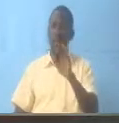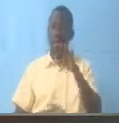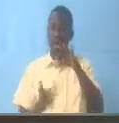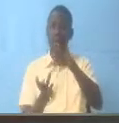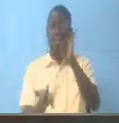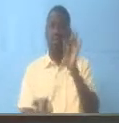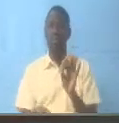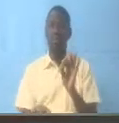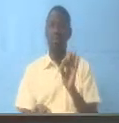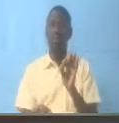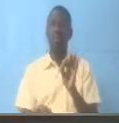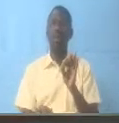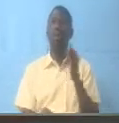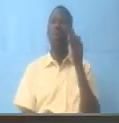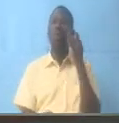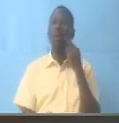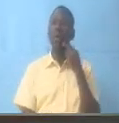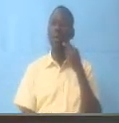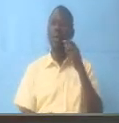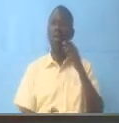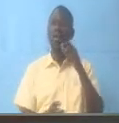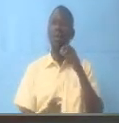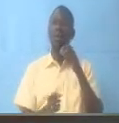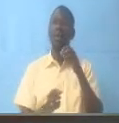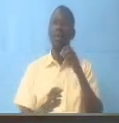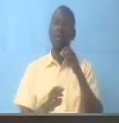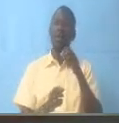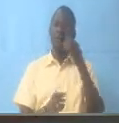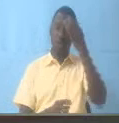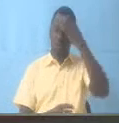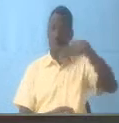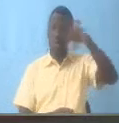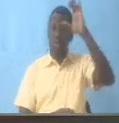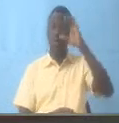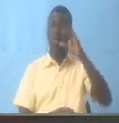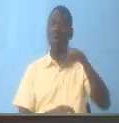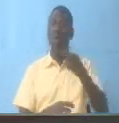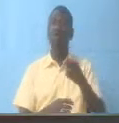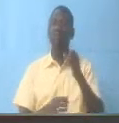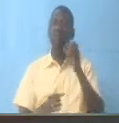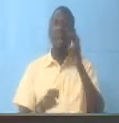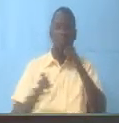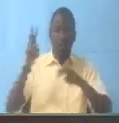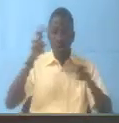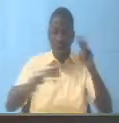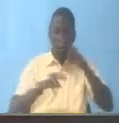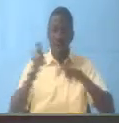was issued, a commission of inquiry on the, I think, April 10th and 11th